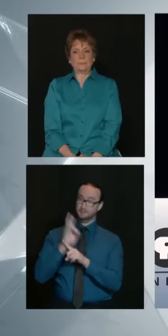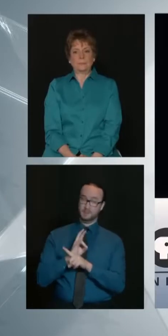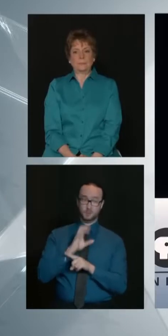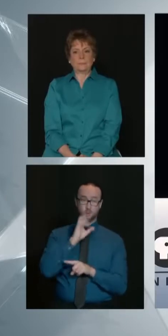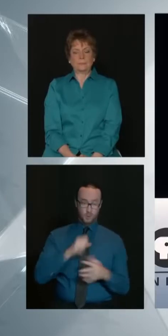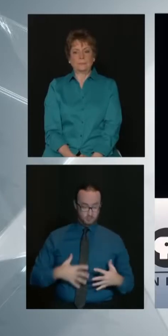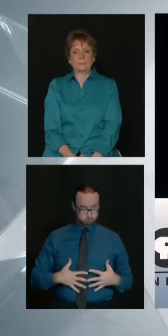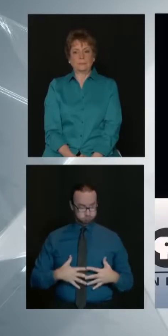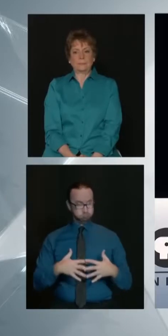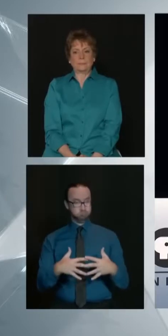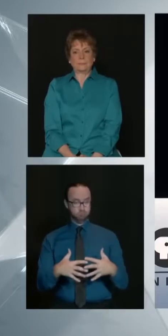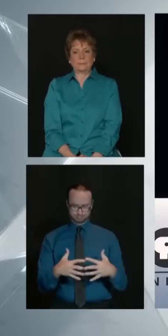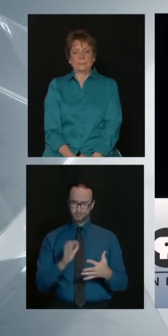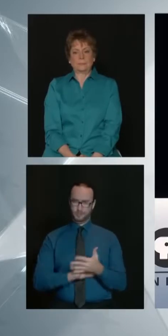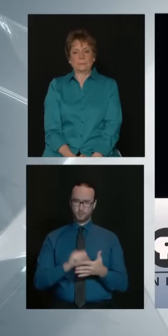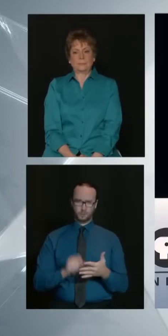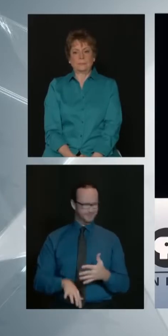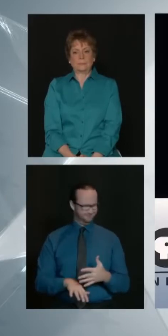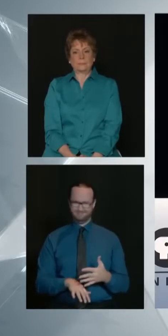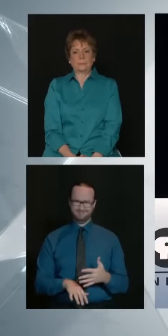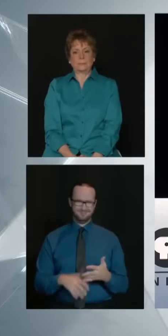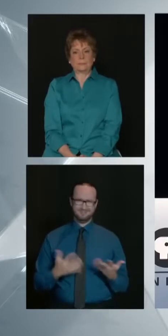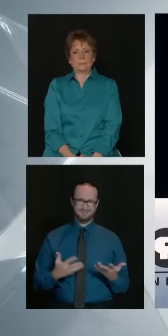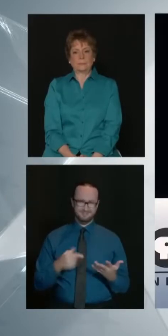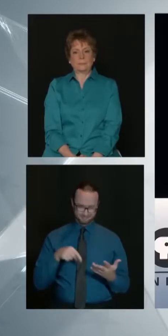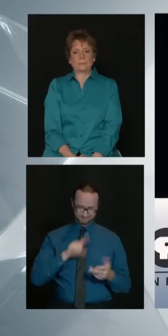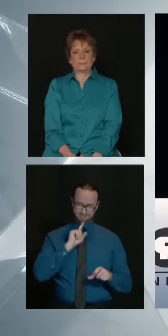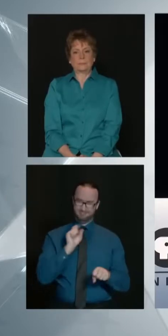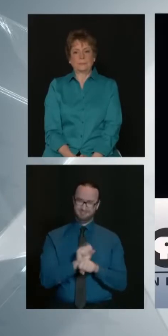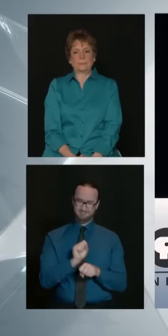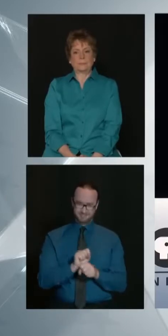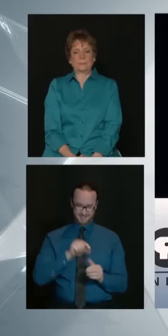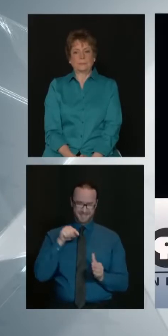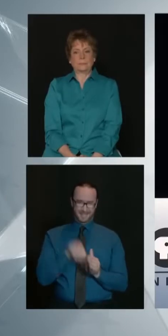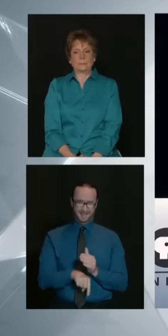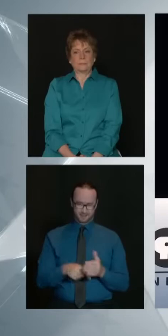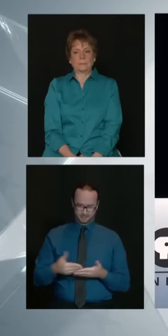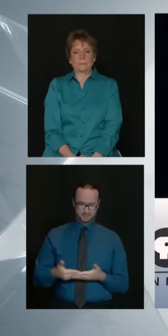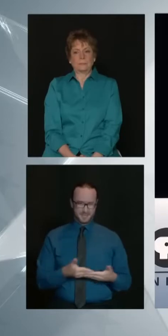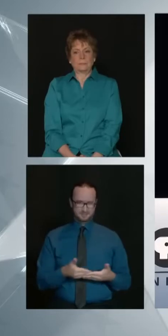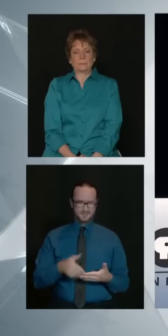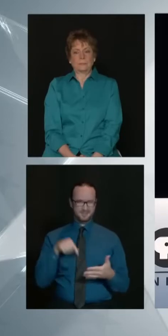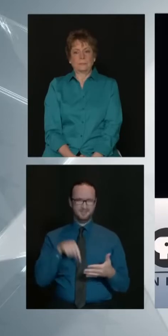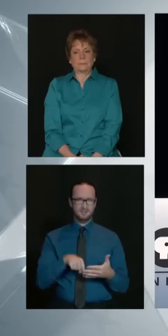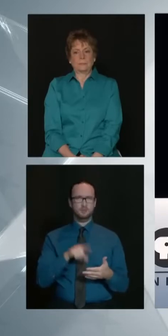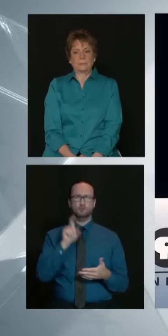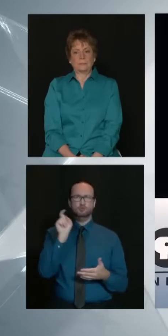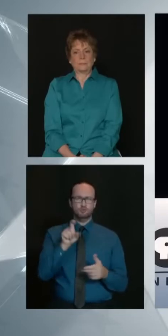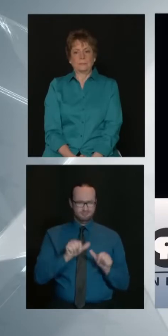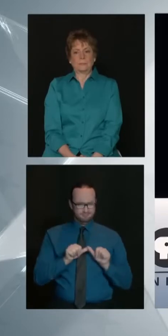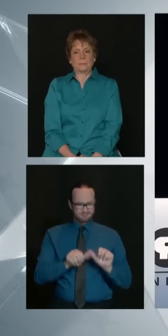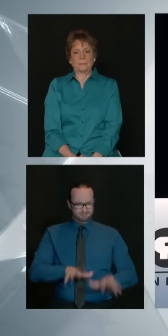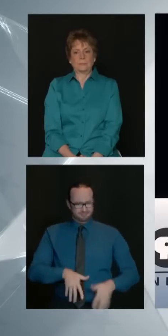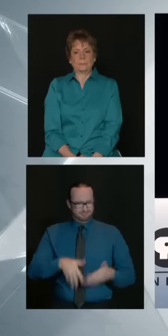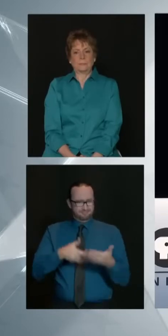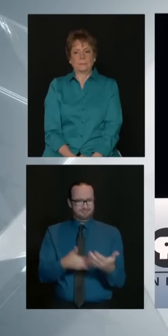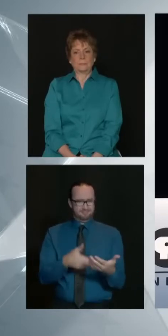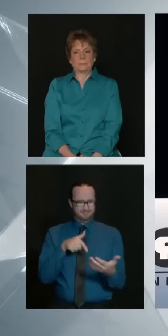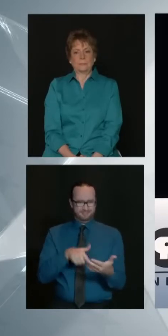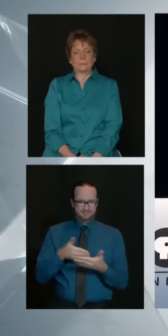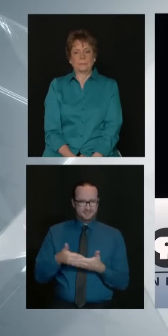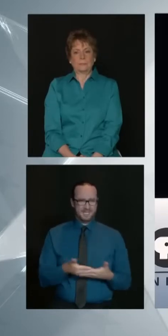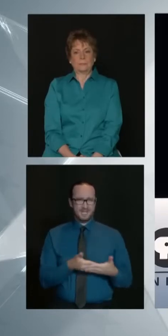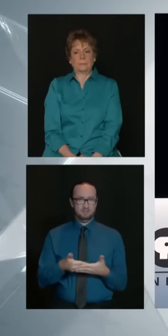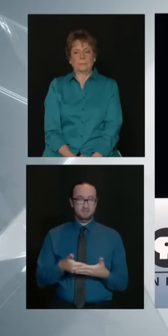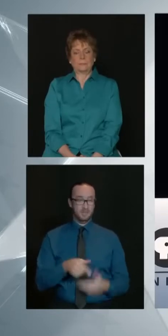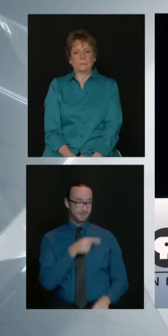shouldn't be killing babies for no reason when they can survive outside the womb. And that's not what his legislation did. They said they were trying to codify Roe.